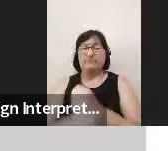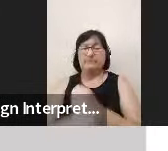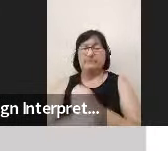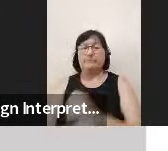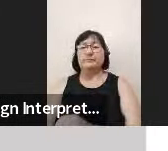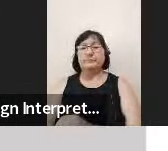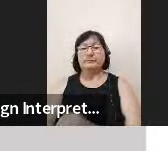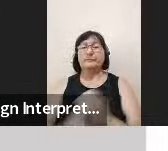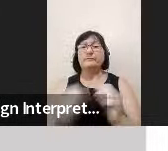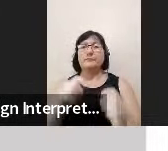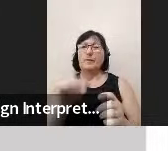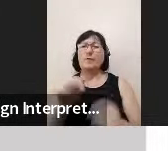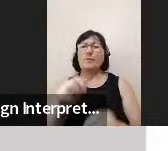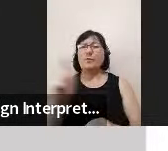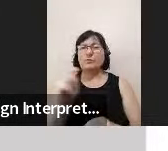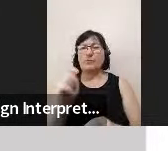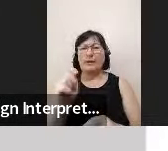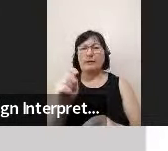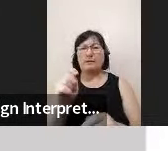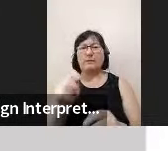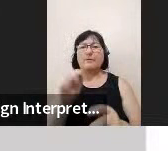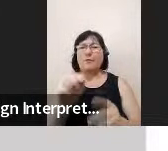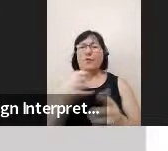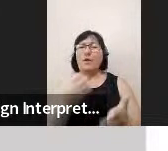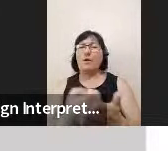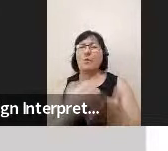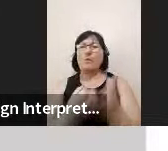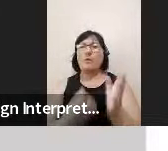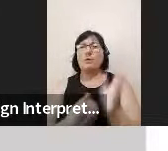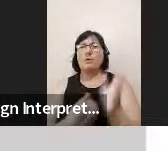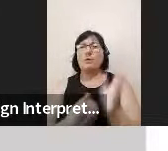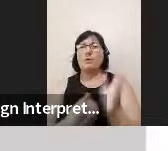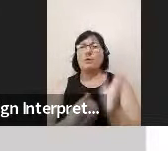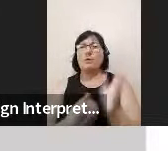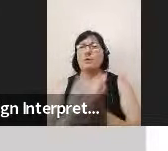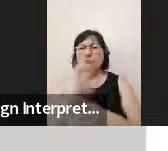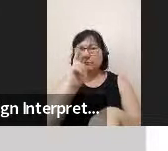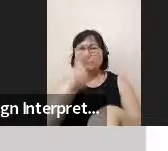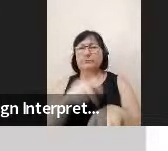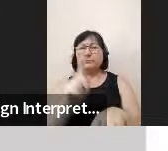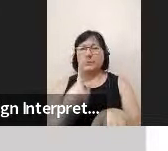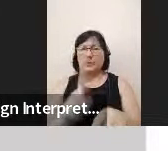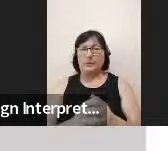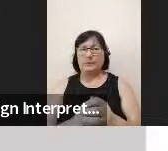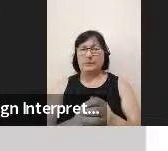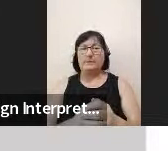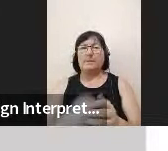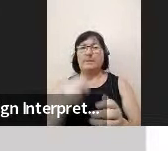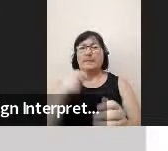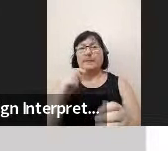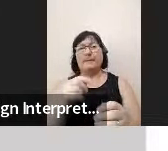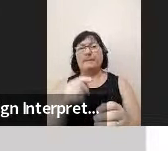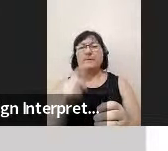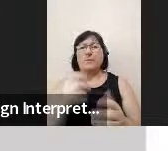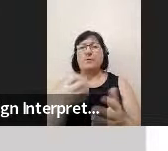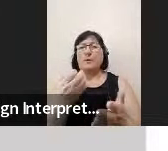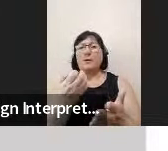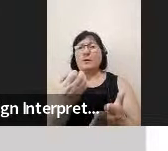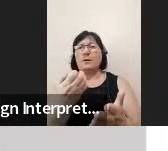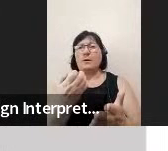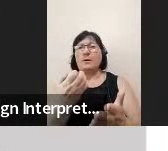growth. And as part of initiatives towards economic growth for our respective countries and